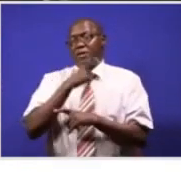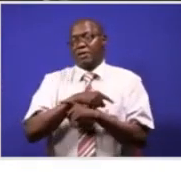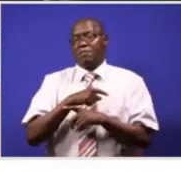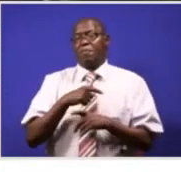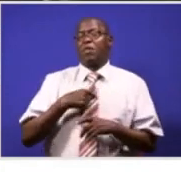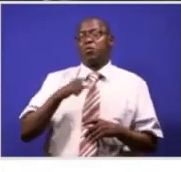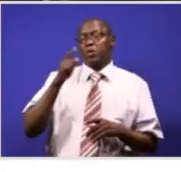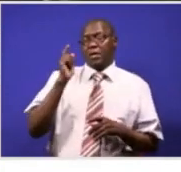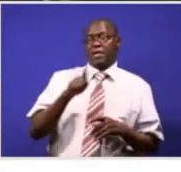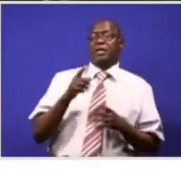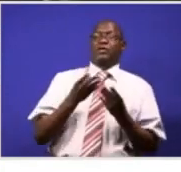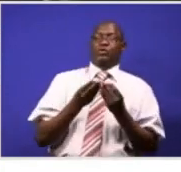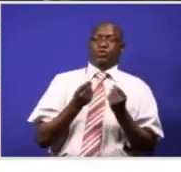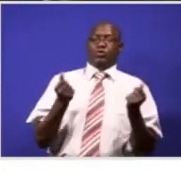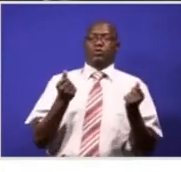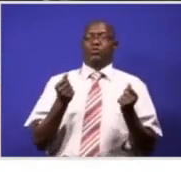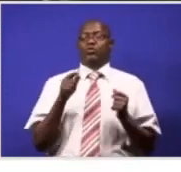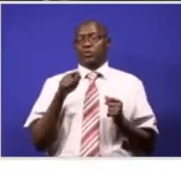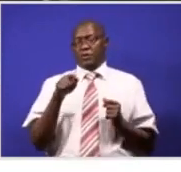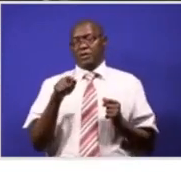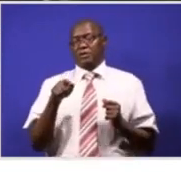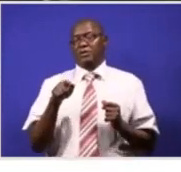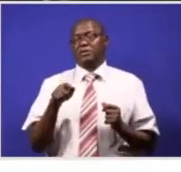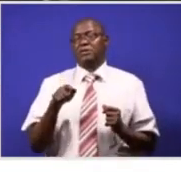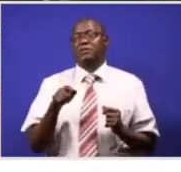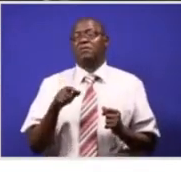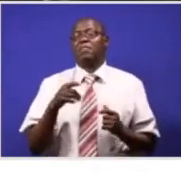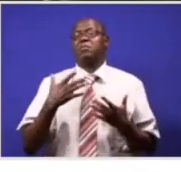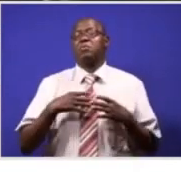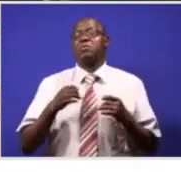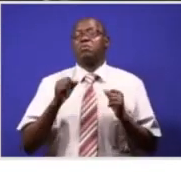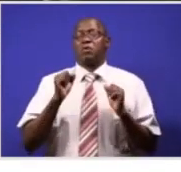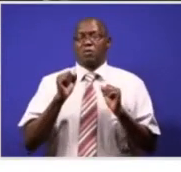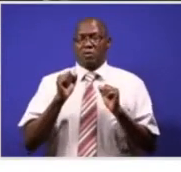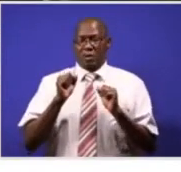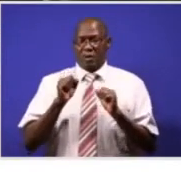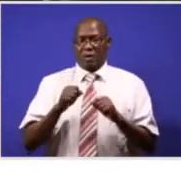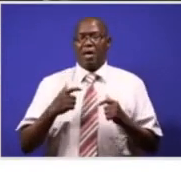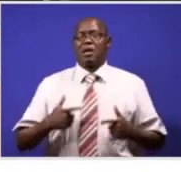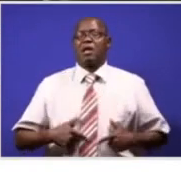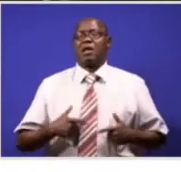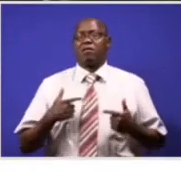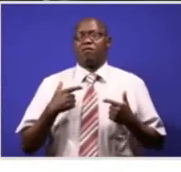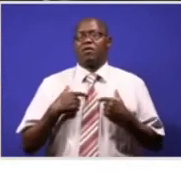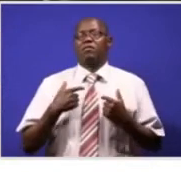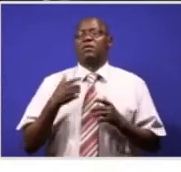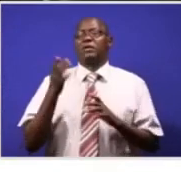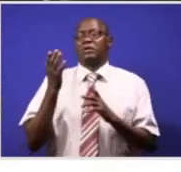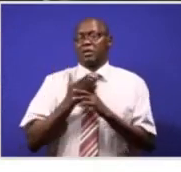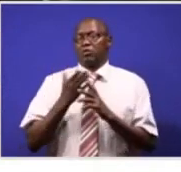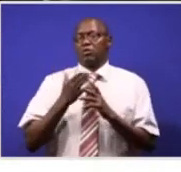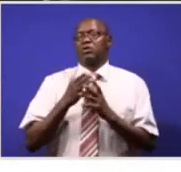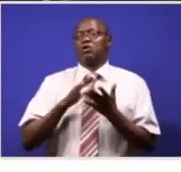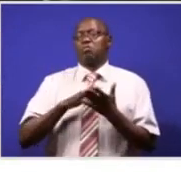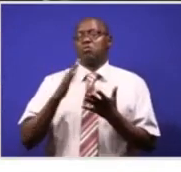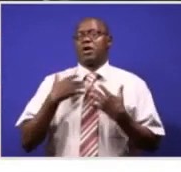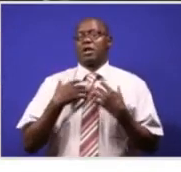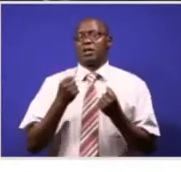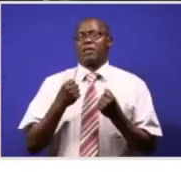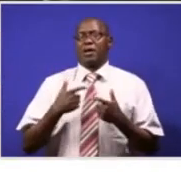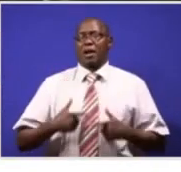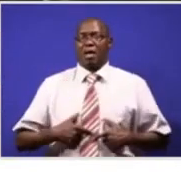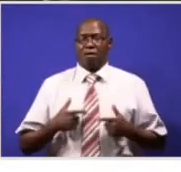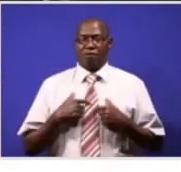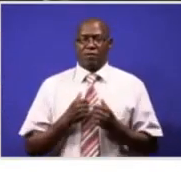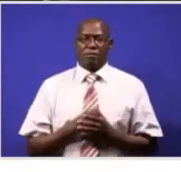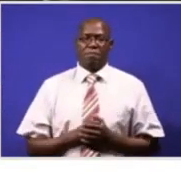we need a solution to this so that people can live more psychologically healthy lives. Well, Jane, some may